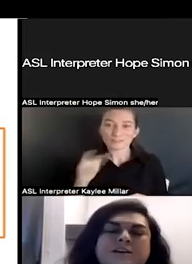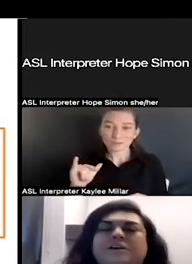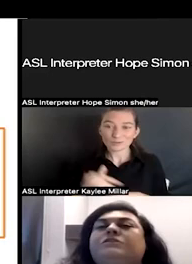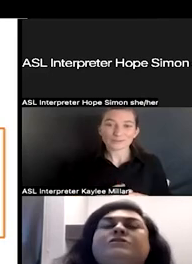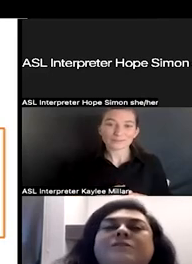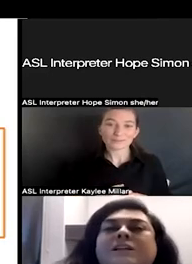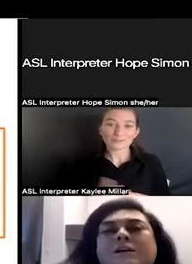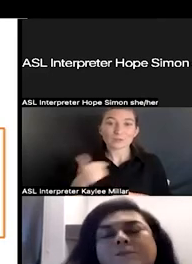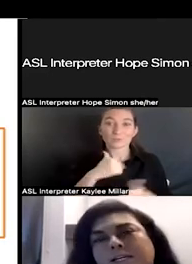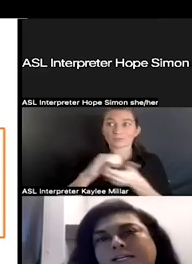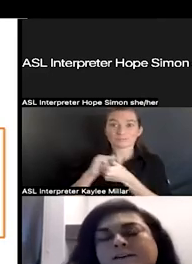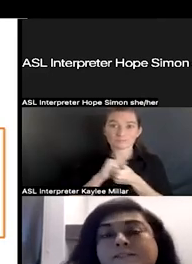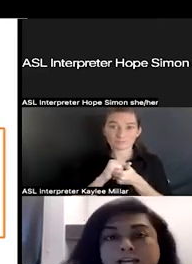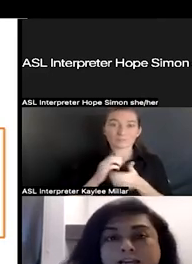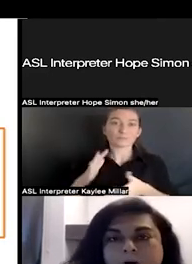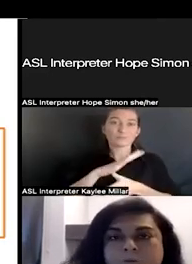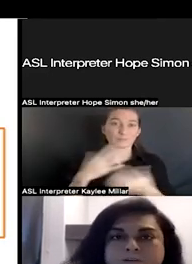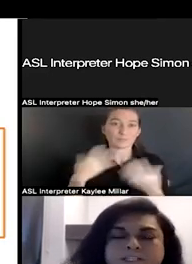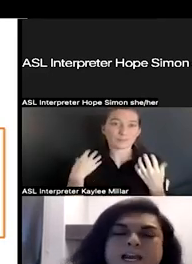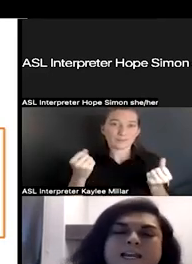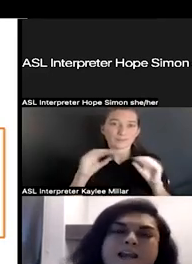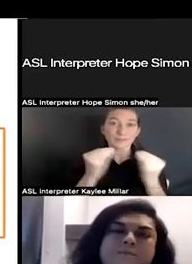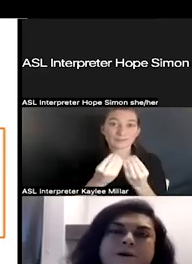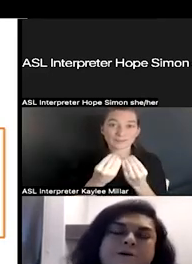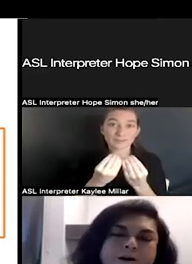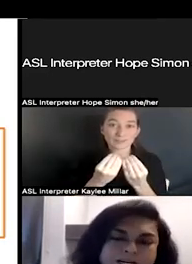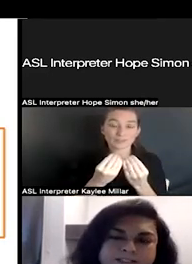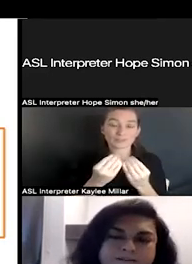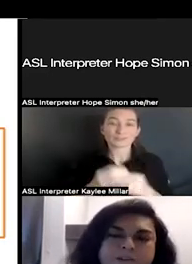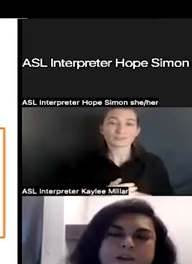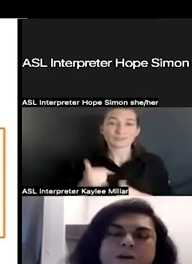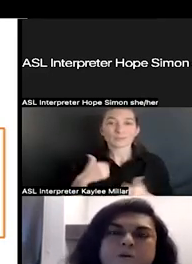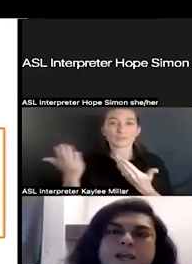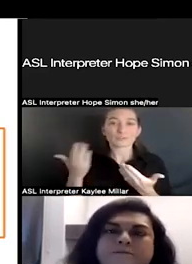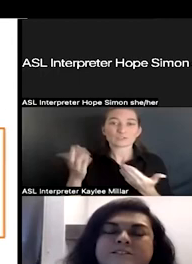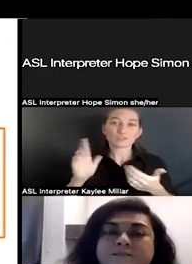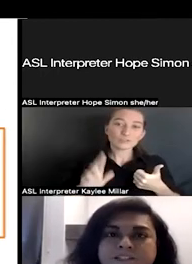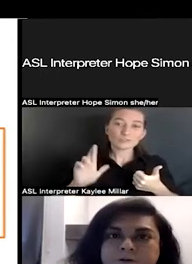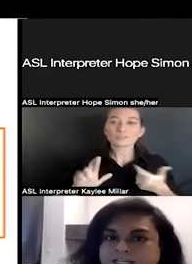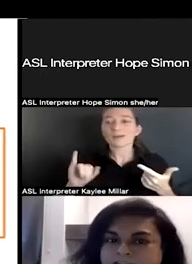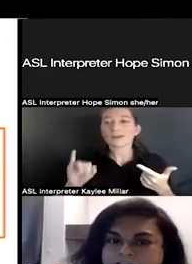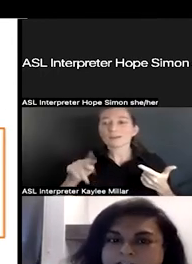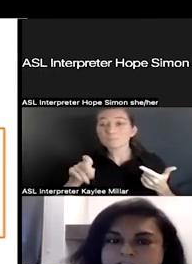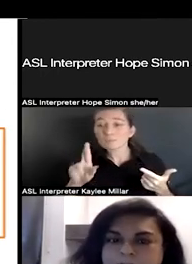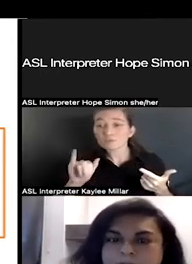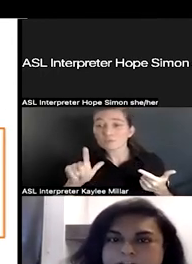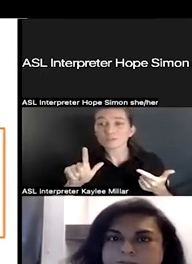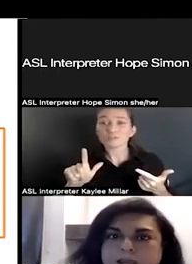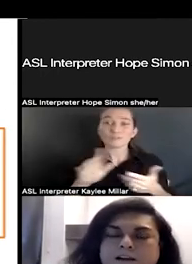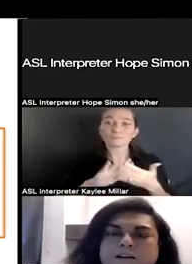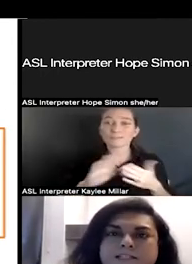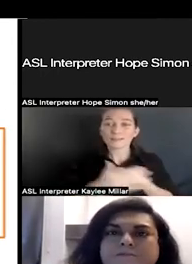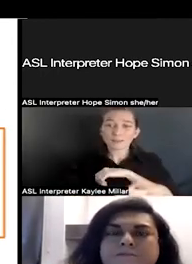organizations serving the communities of San Diego, Riverside, and Imperial counties. We have 17 organizations in our